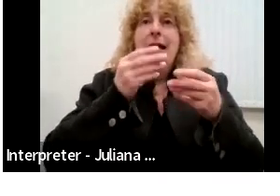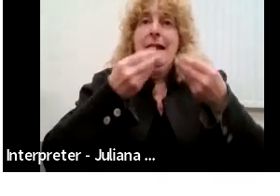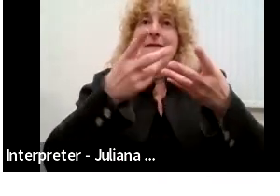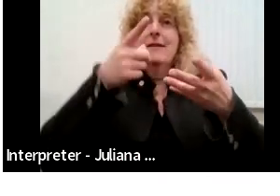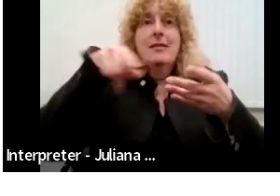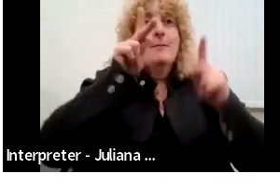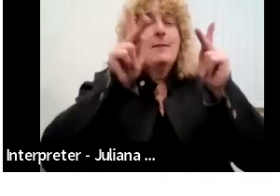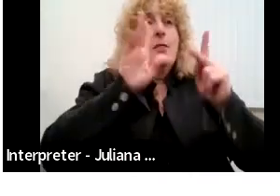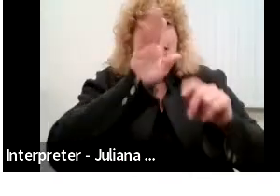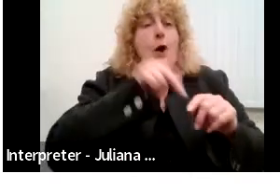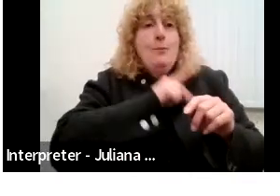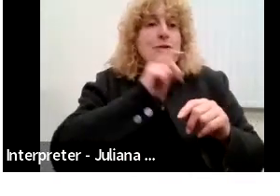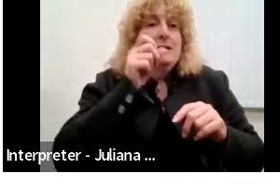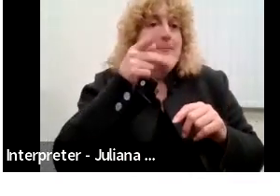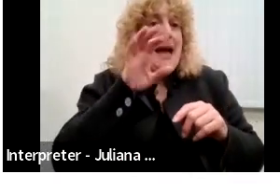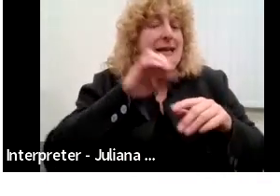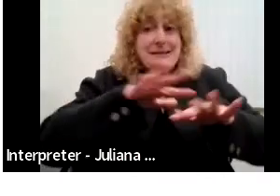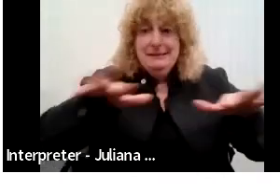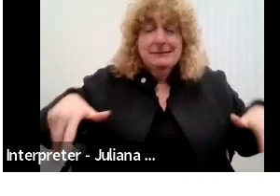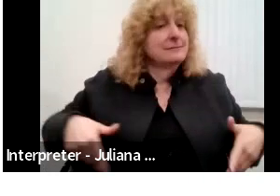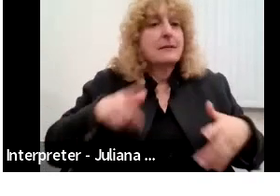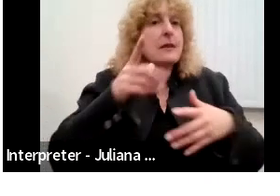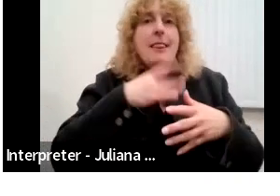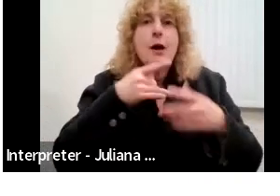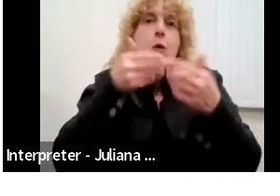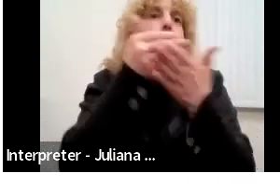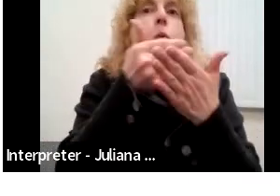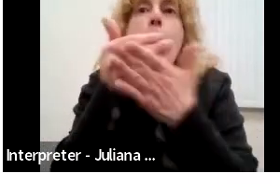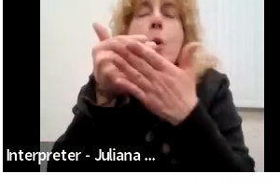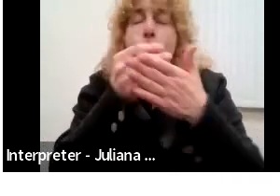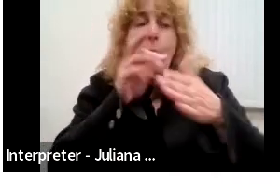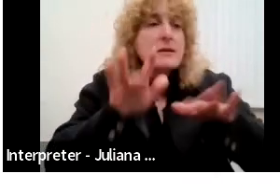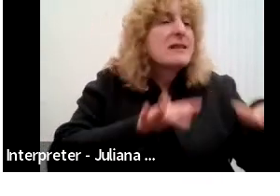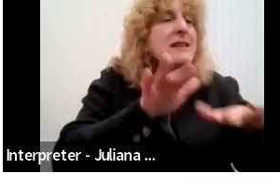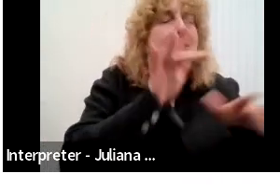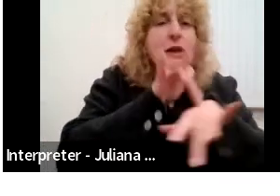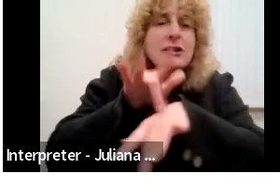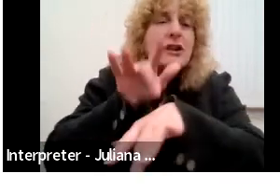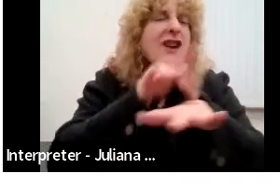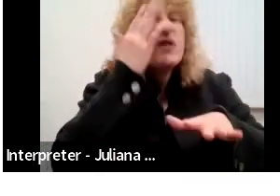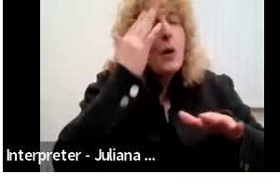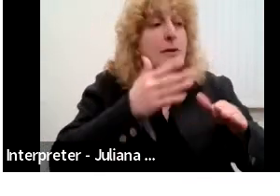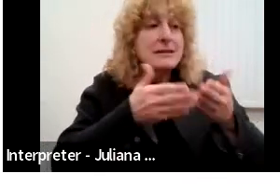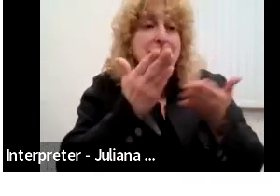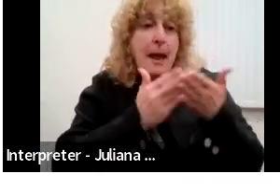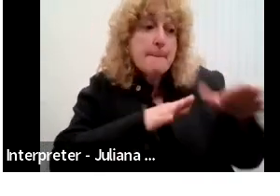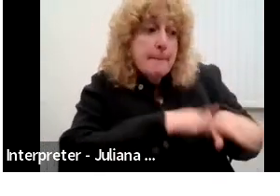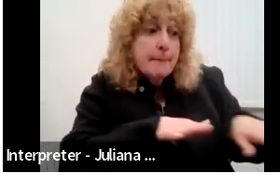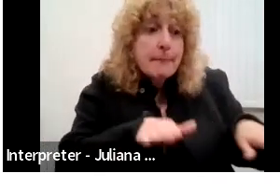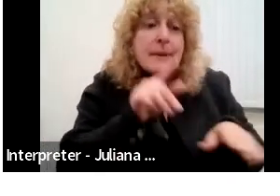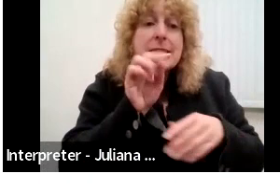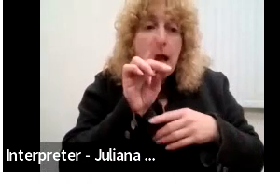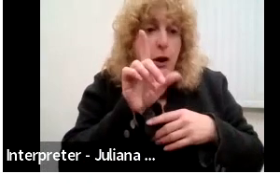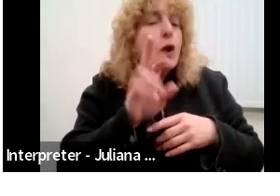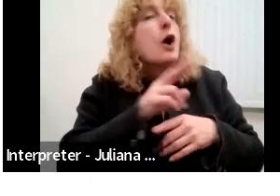They need to touch people or objects often. So even just sometimes we're like, oh, toddlers just need to touch everything. But sometimes that's them seeking